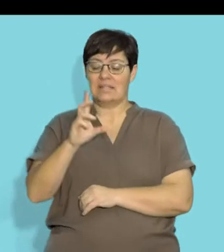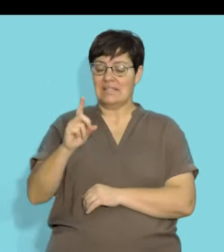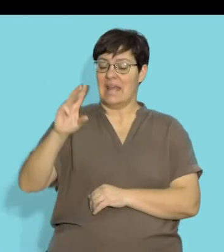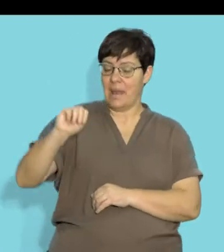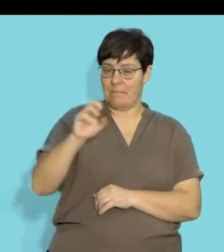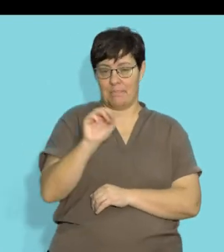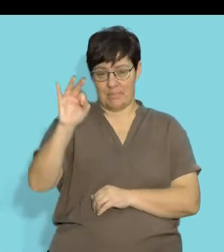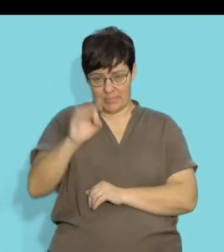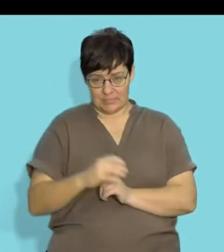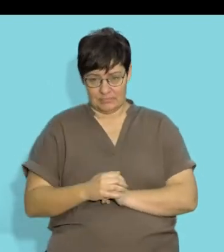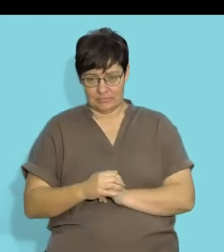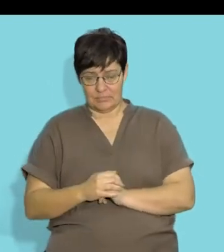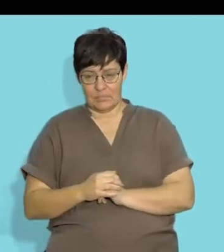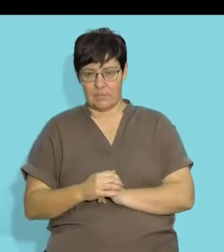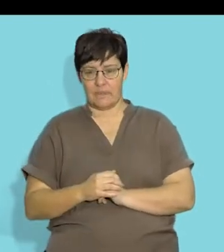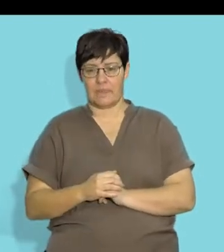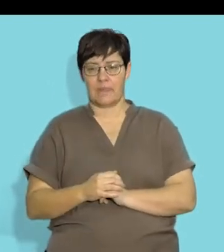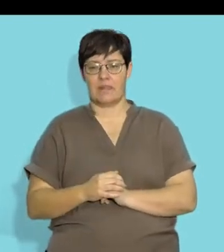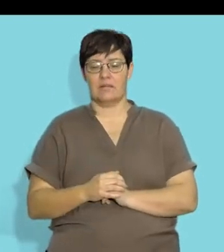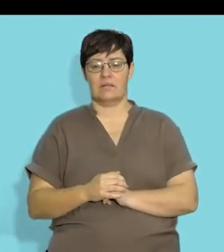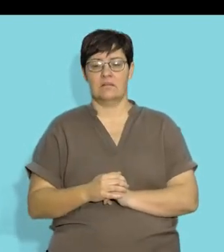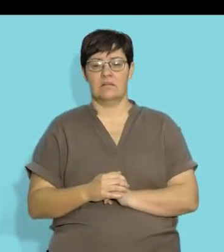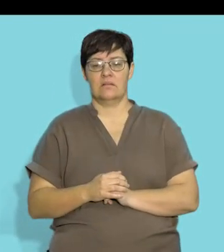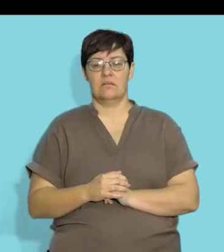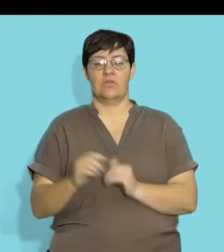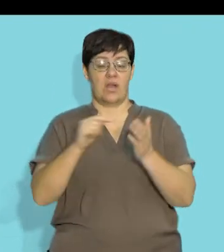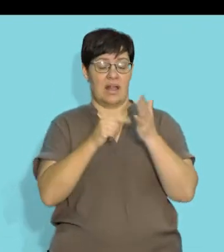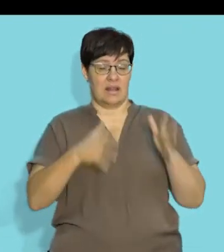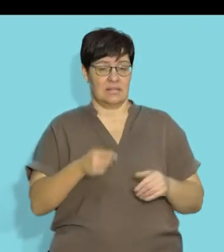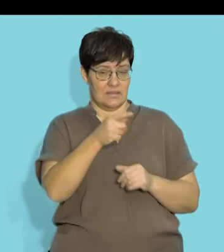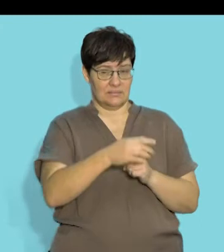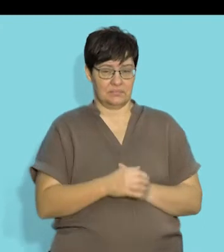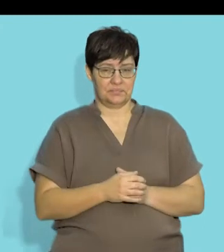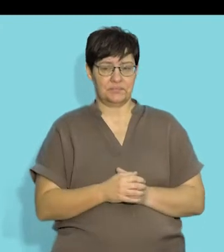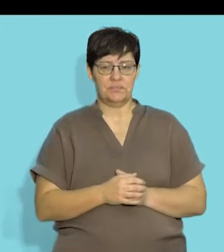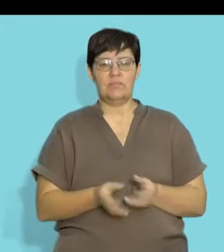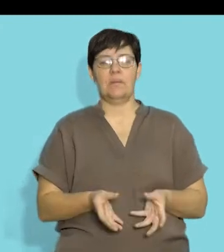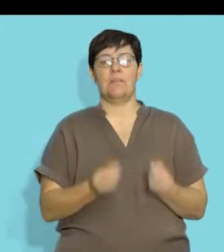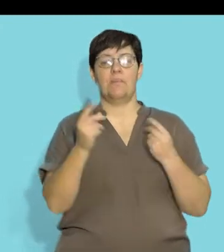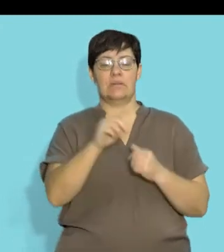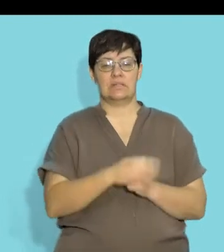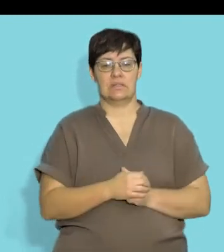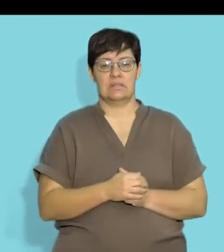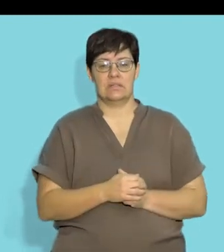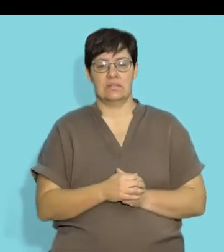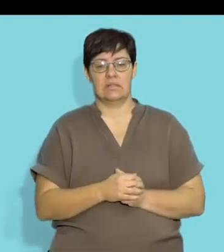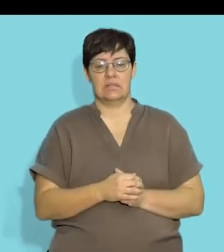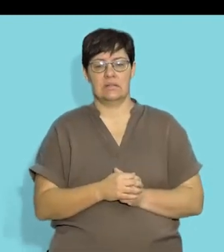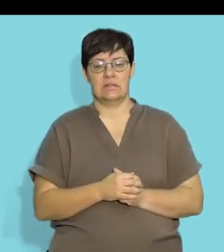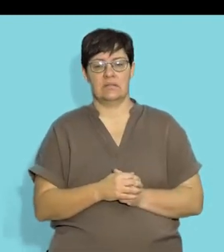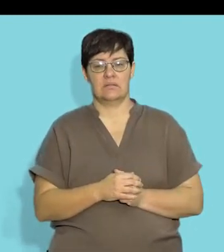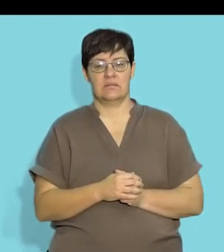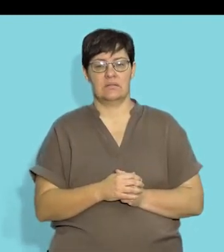us a concentration. Then if we go to our calculator, okay, we would have, just